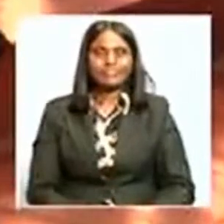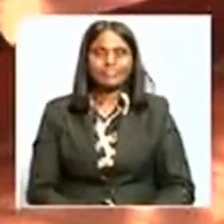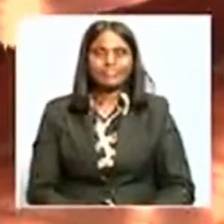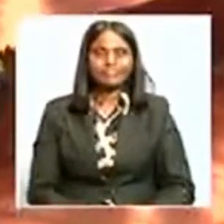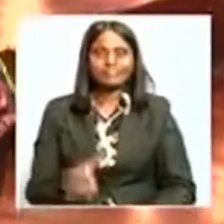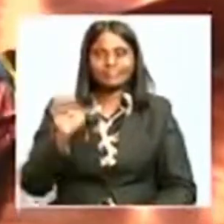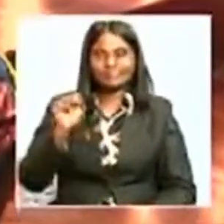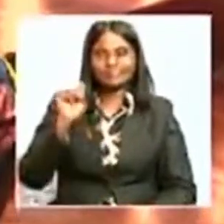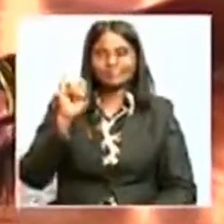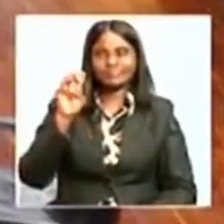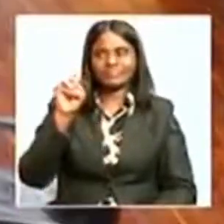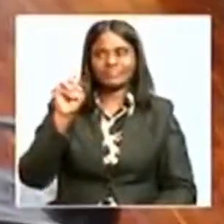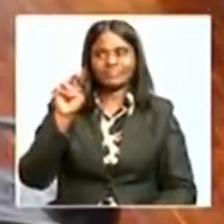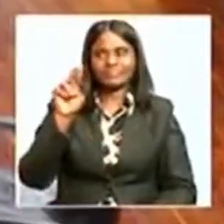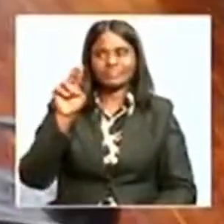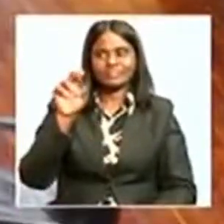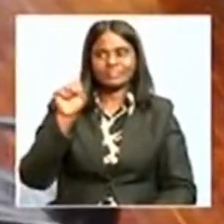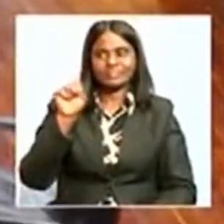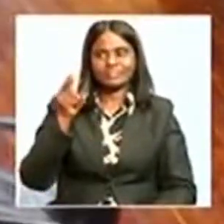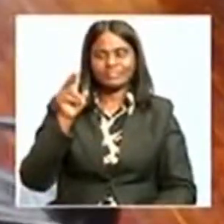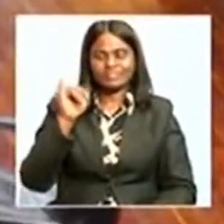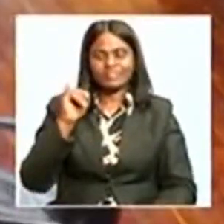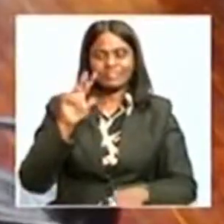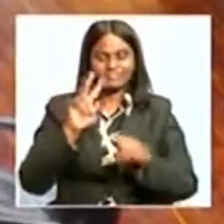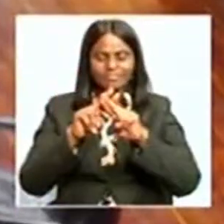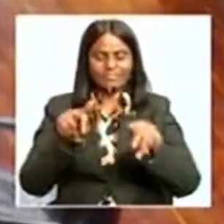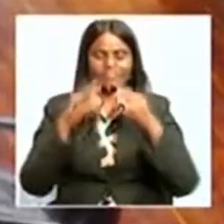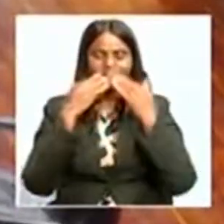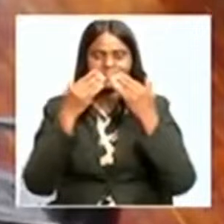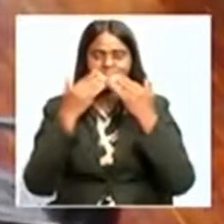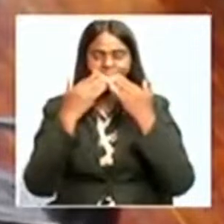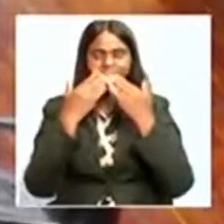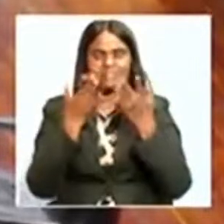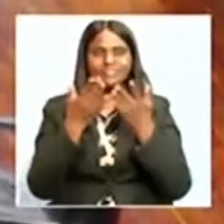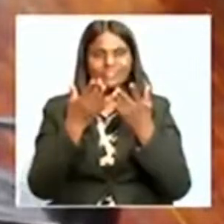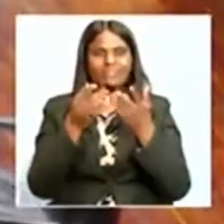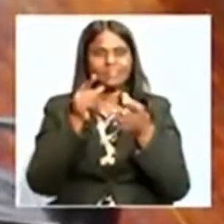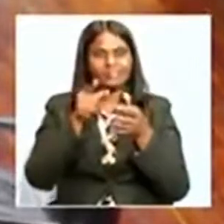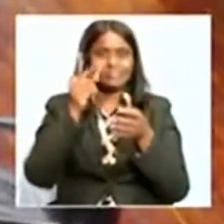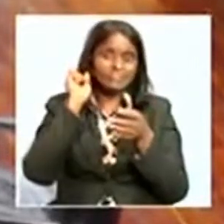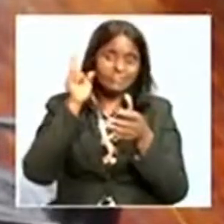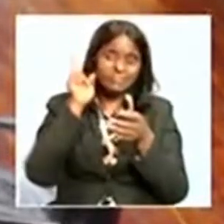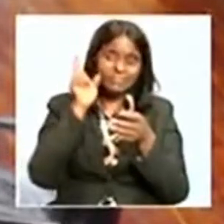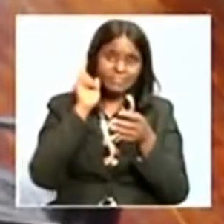Honorable Smashi, you had your hand? Yeah. Thank you, Chair. I think the background